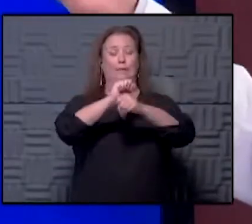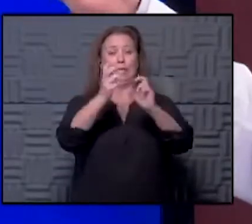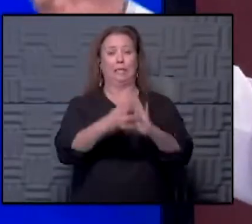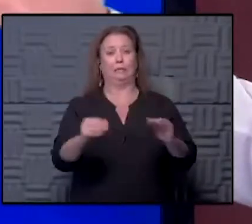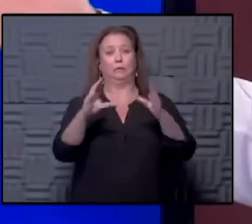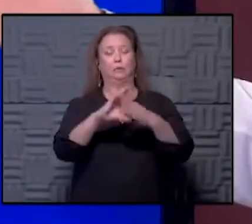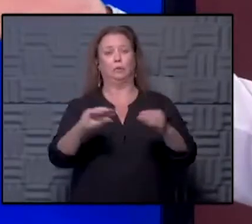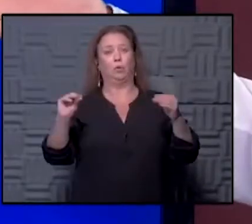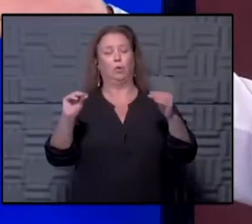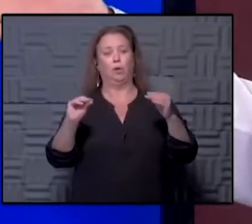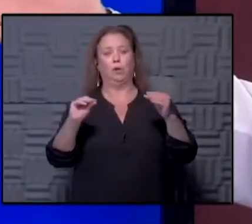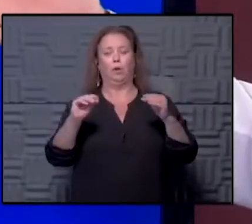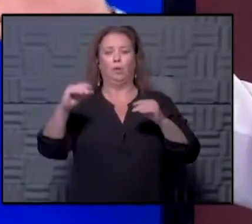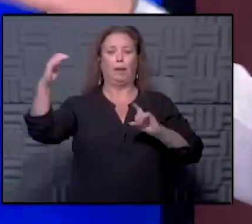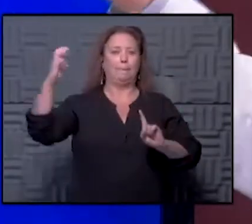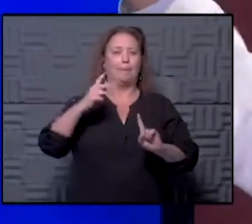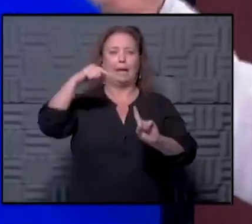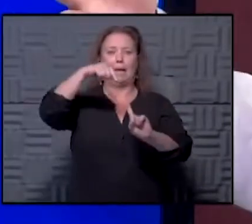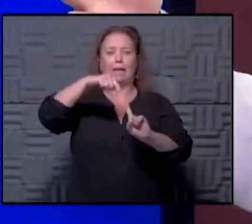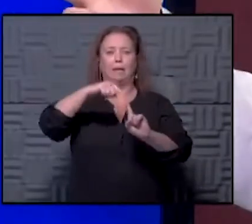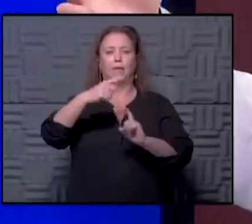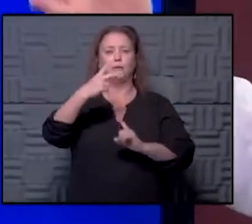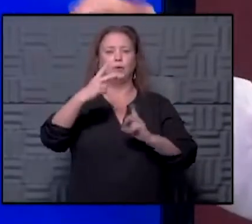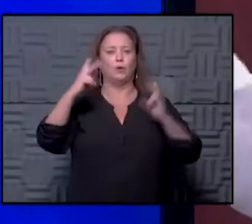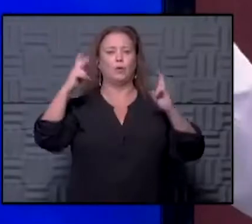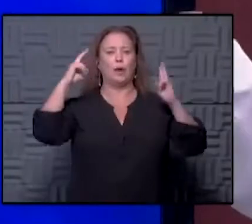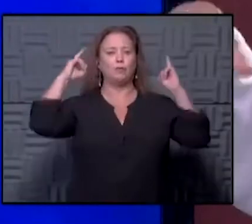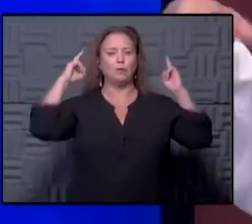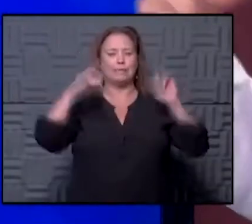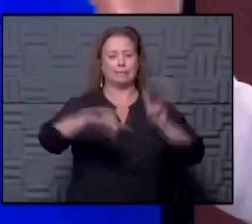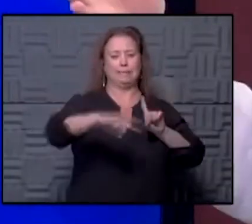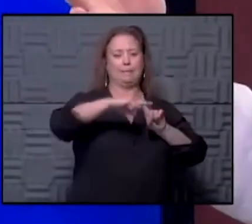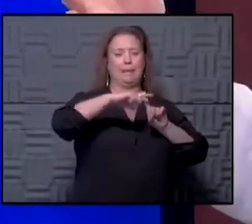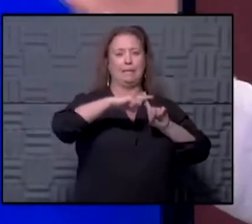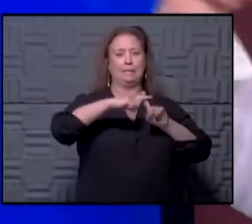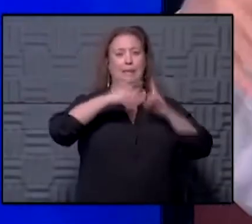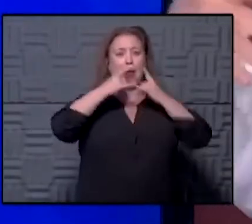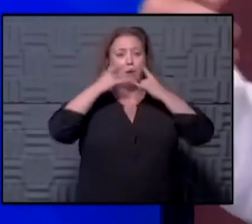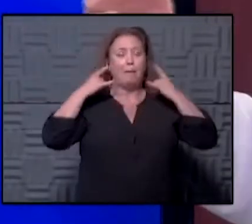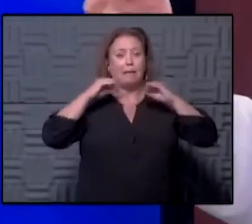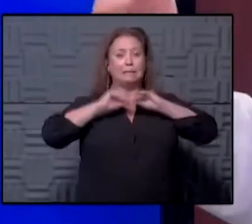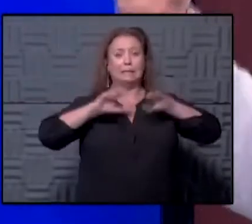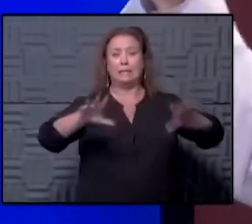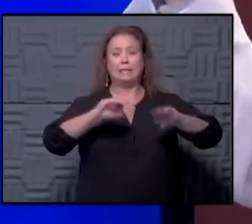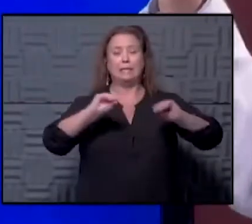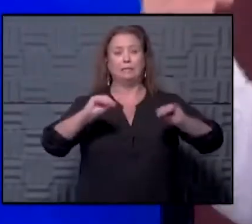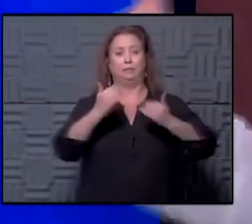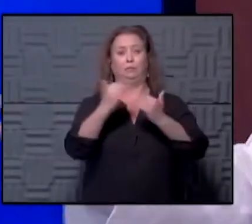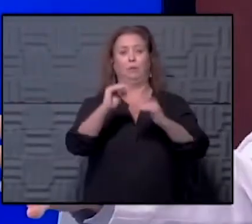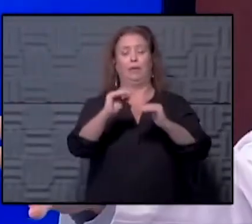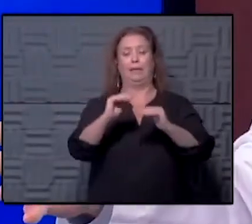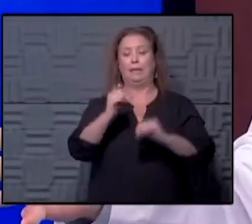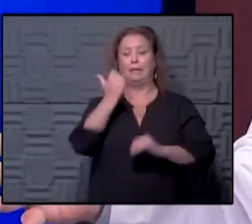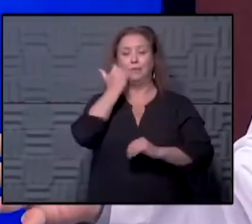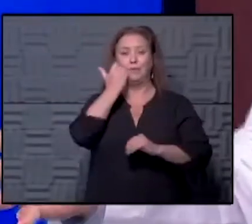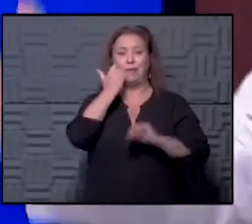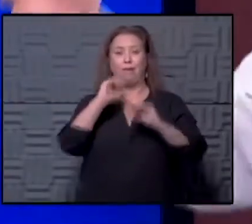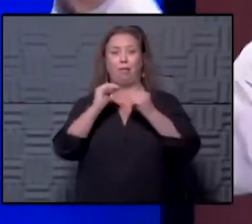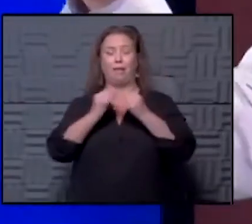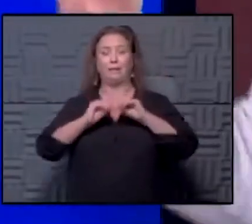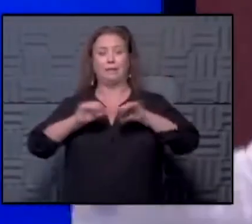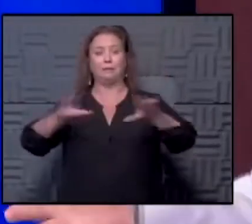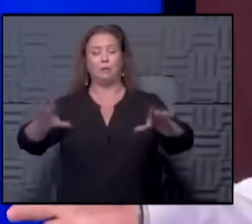behind the we keep coming back to this. The two hairdressers that were positive, and everybody had a mask on, and nobody got it. And then you hear dental offices are not doing